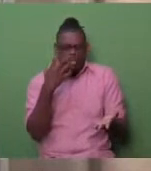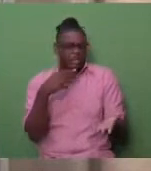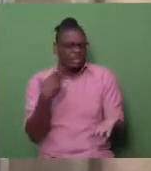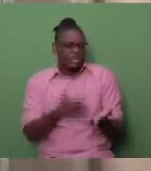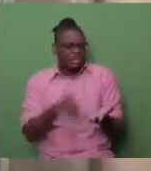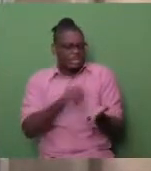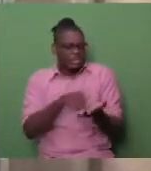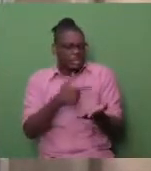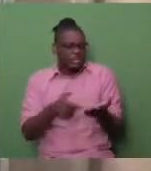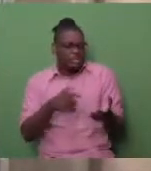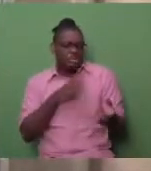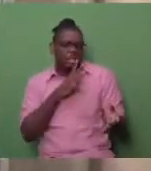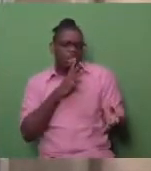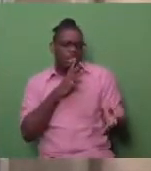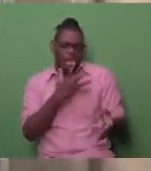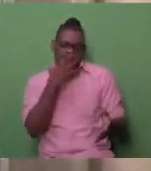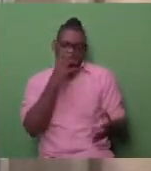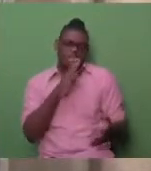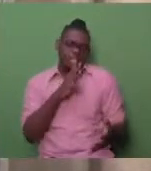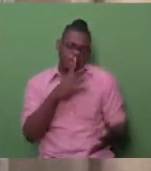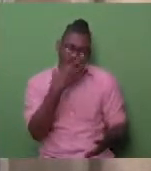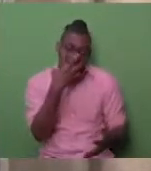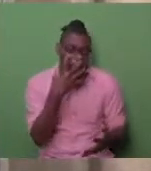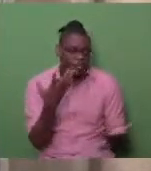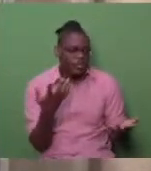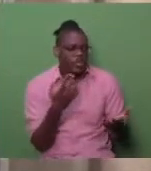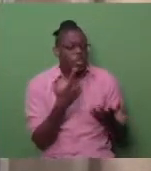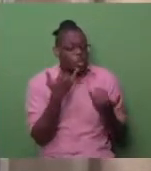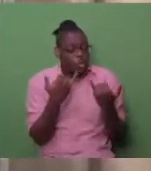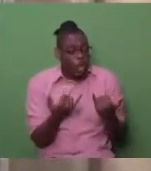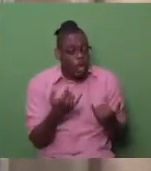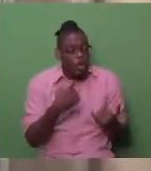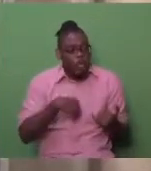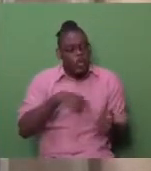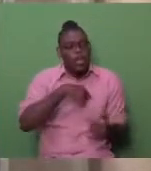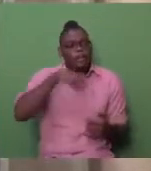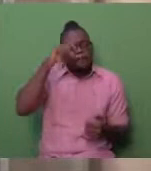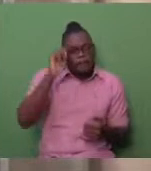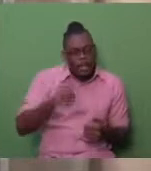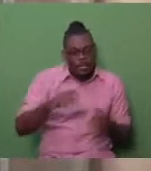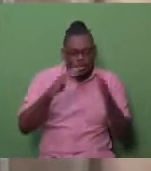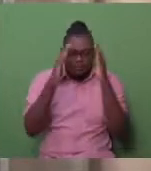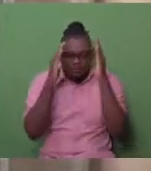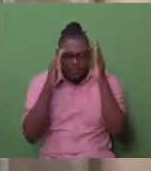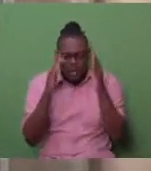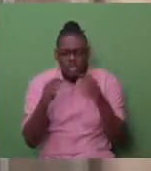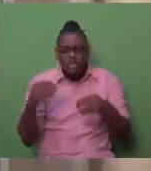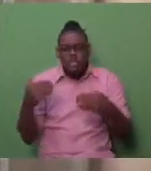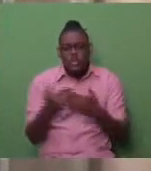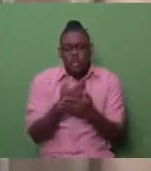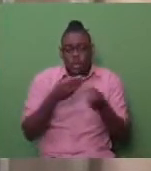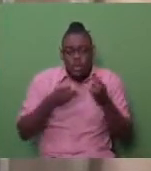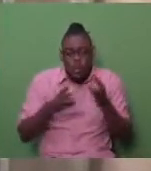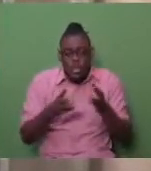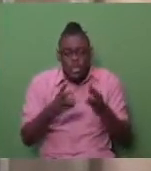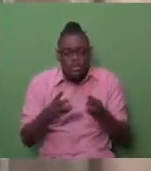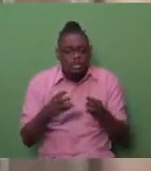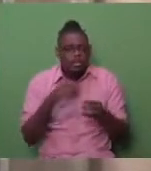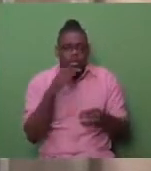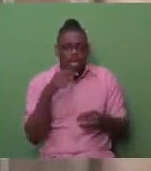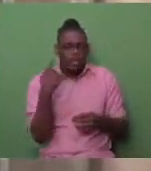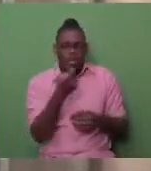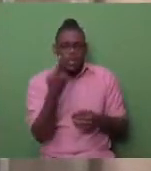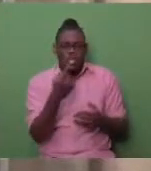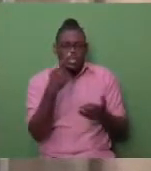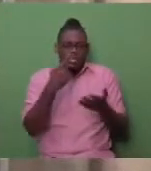we must focus on new revenue streams and not just taxes. Taxes and borrowings have been the only source of revenue for